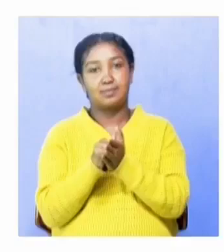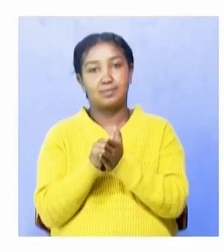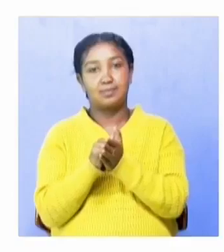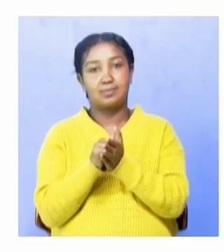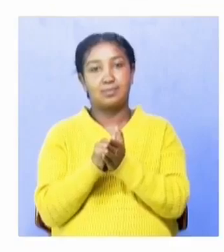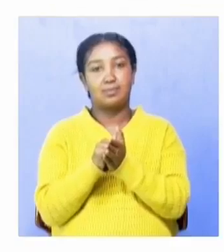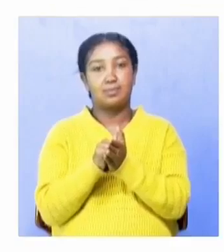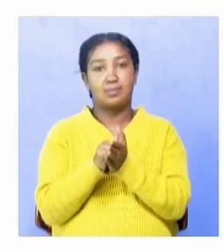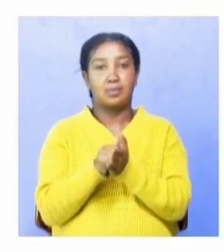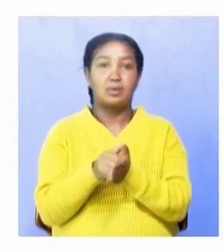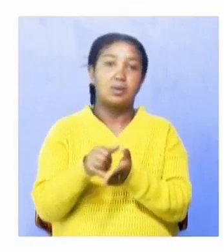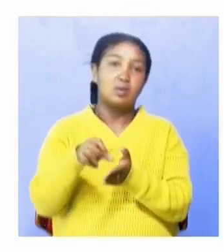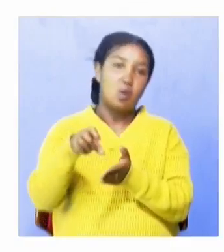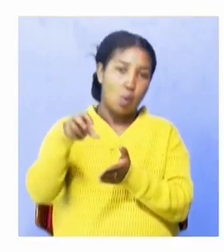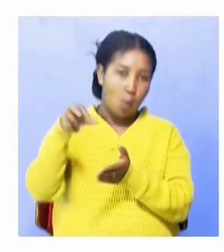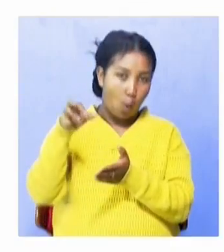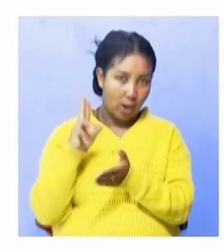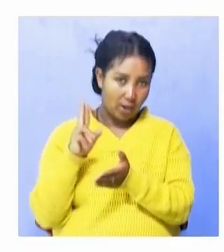were